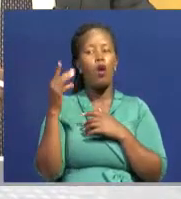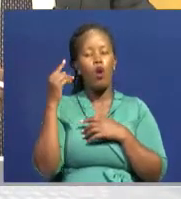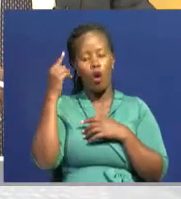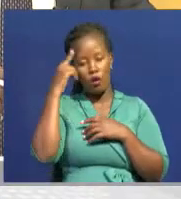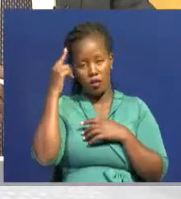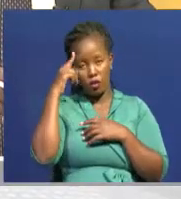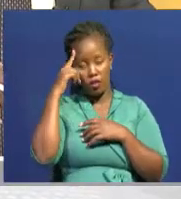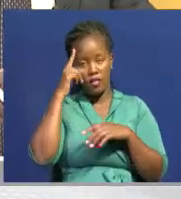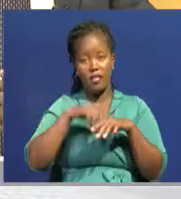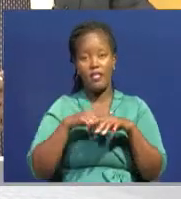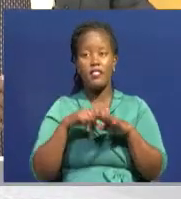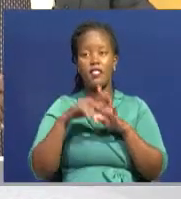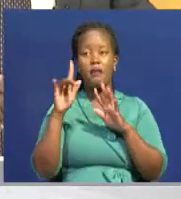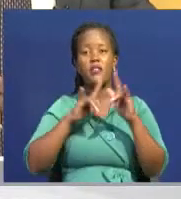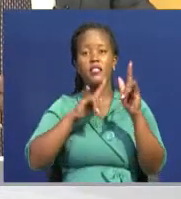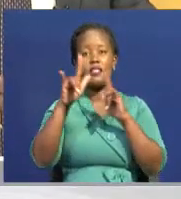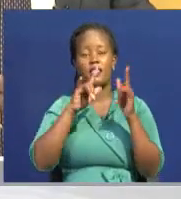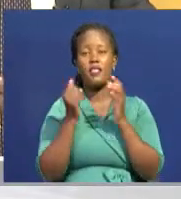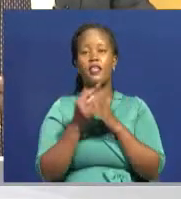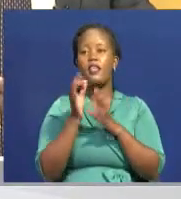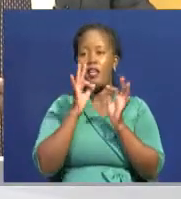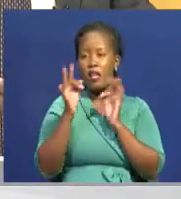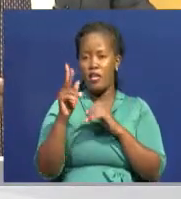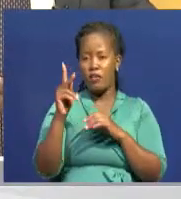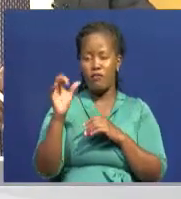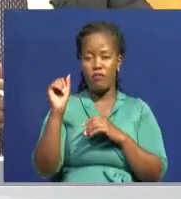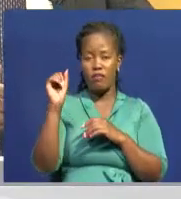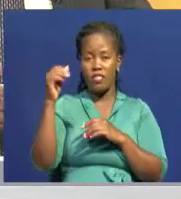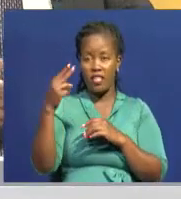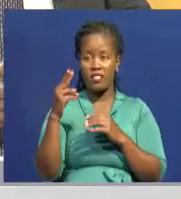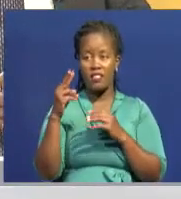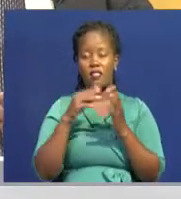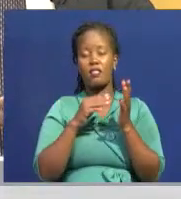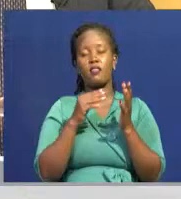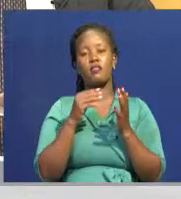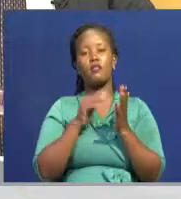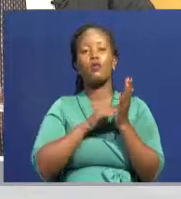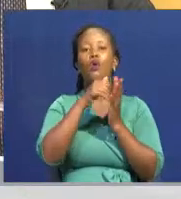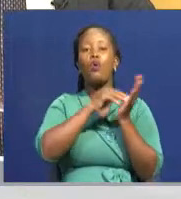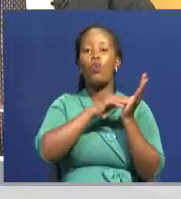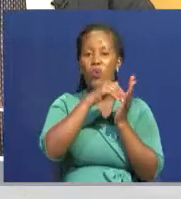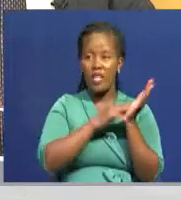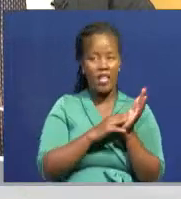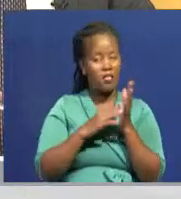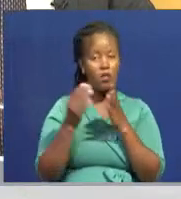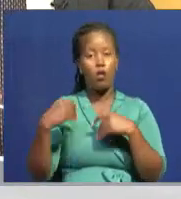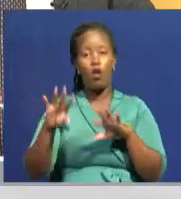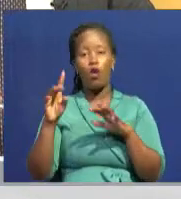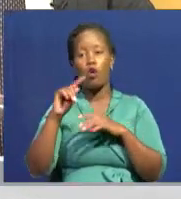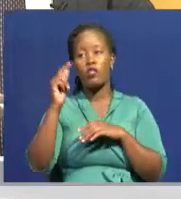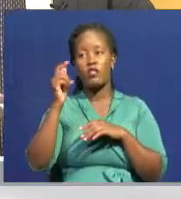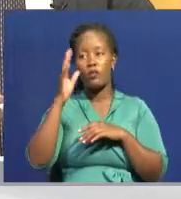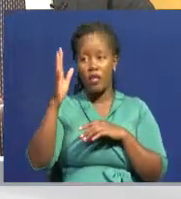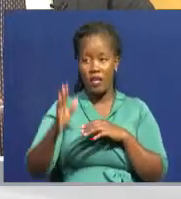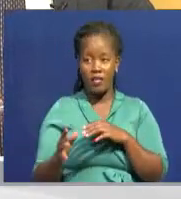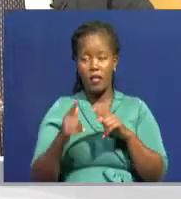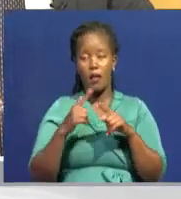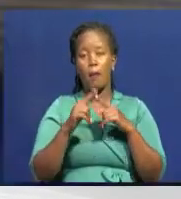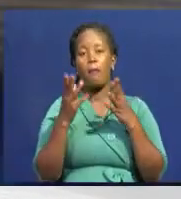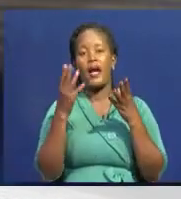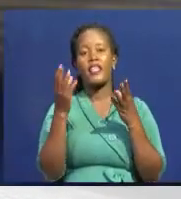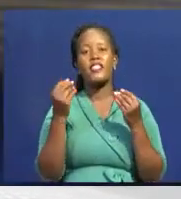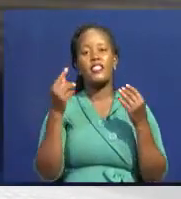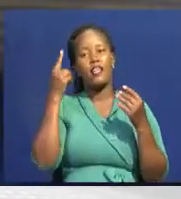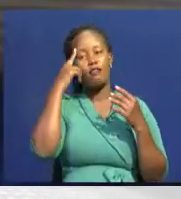in diaspora. A weaker shilling hurts somebody in Kenya, but it's a lot easier for somebody in the US too. For example,